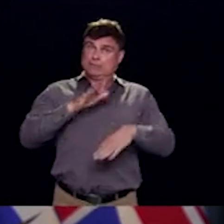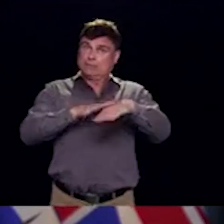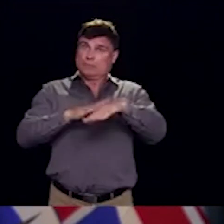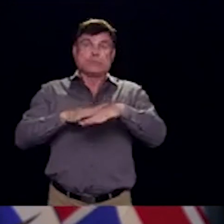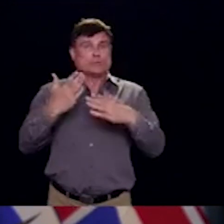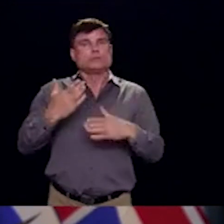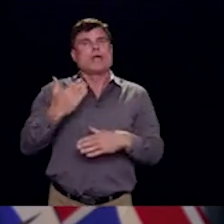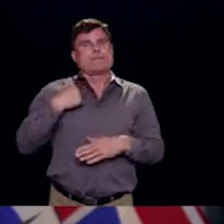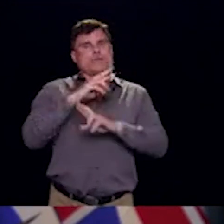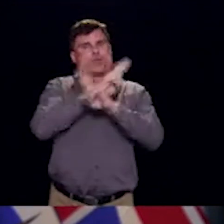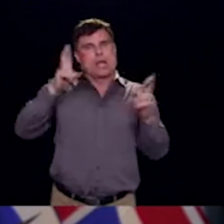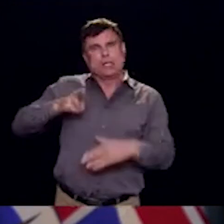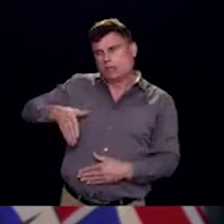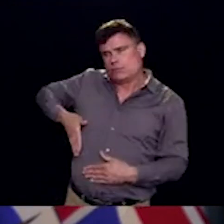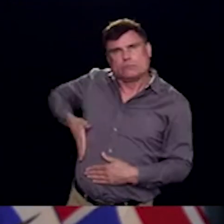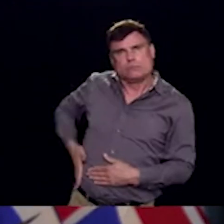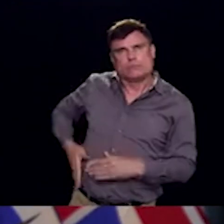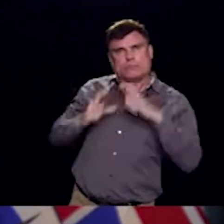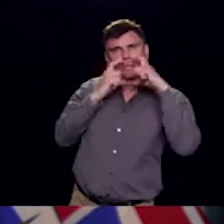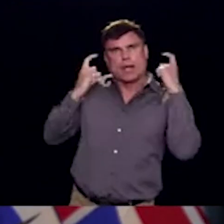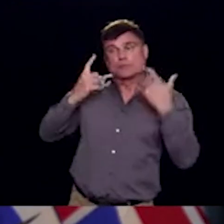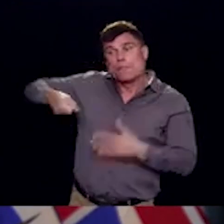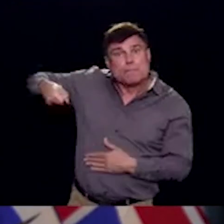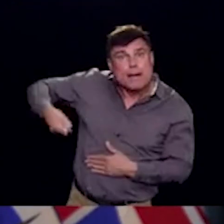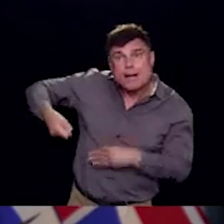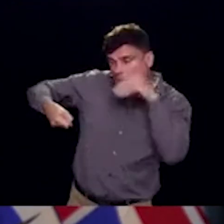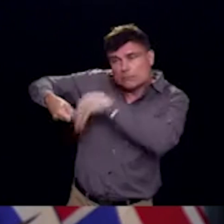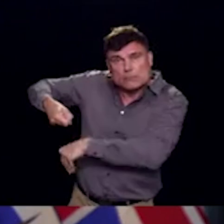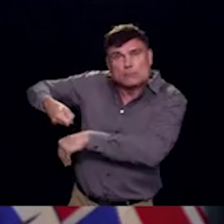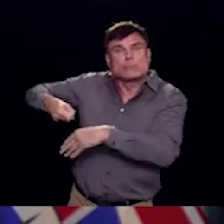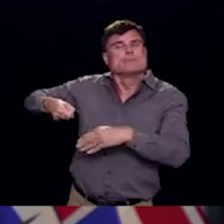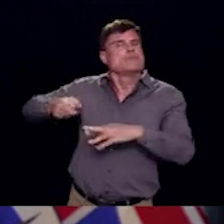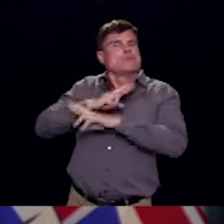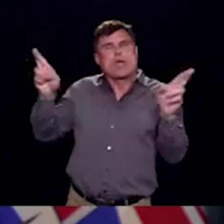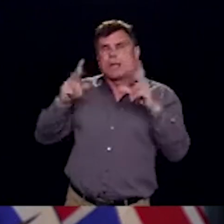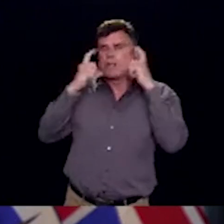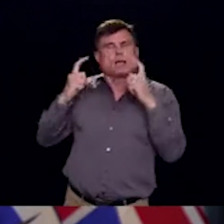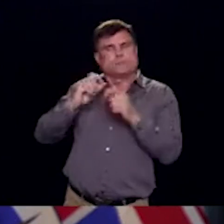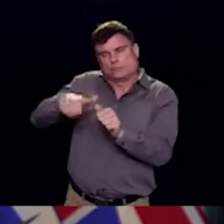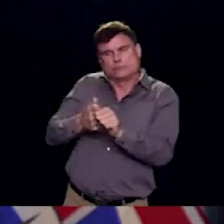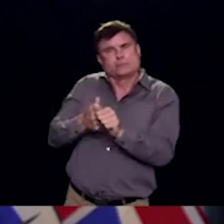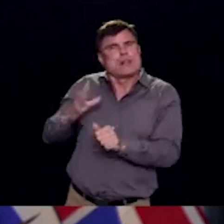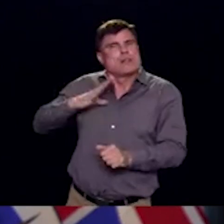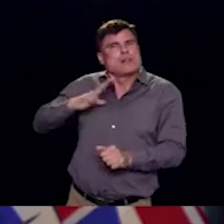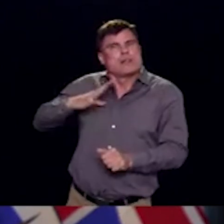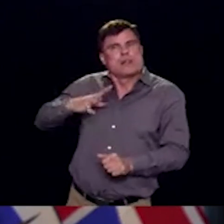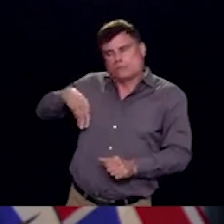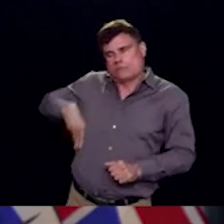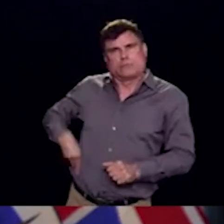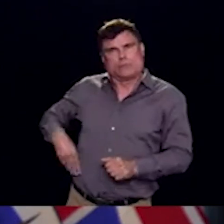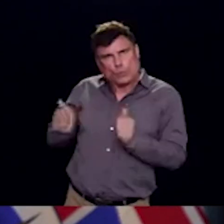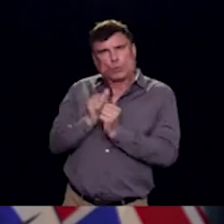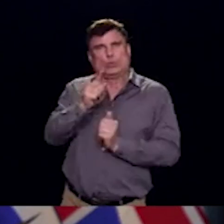that we have that we know keep us safe as well. So there are circumstances where it is an additional layer that we will want